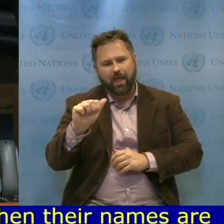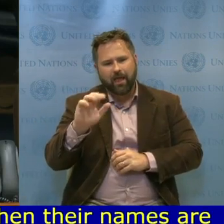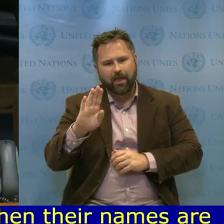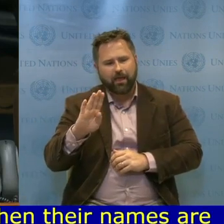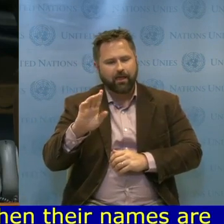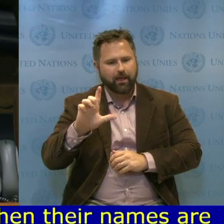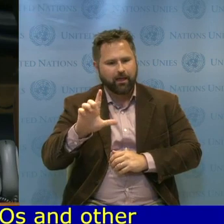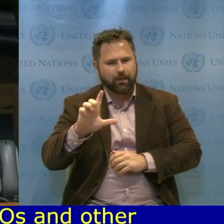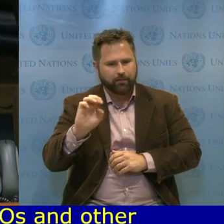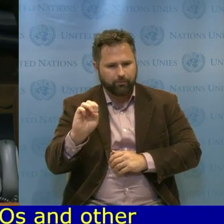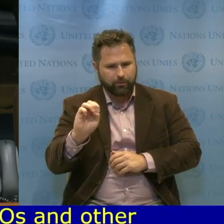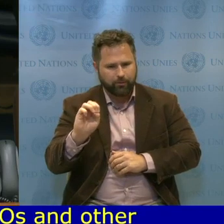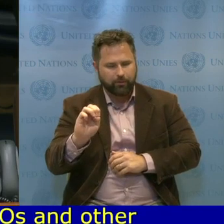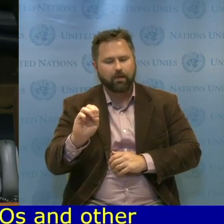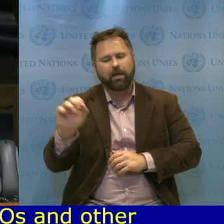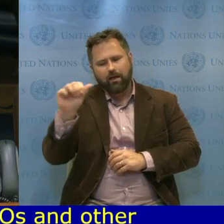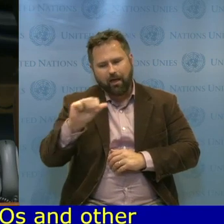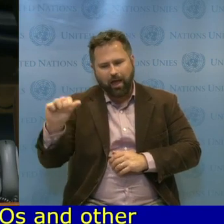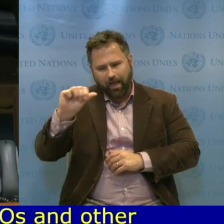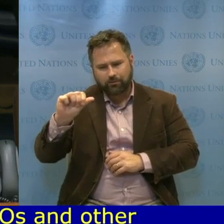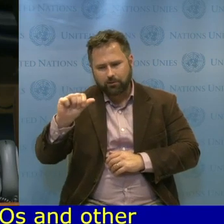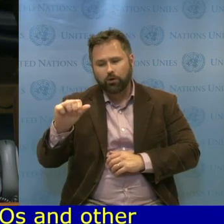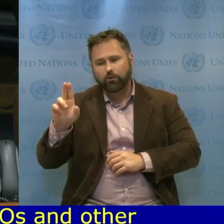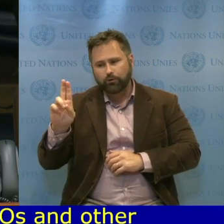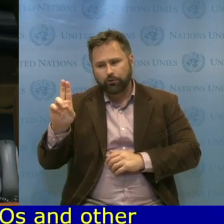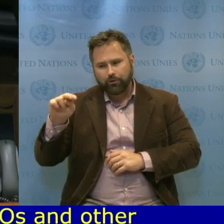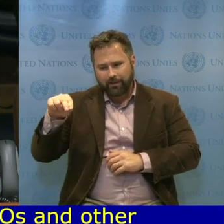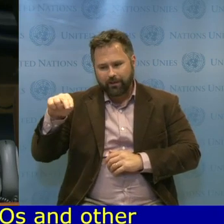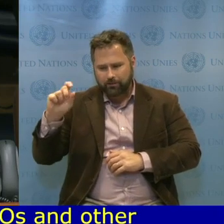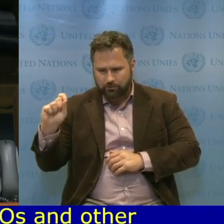enable@un.org, copying to